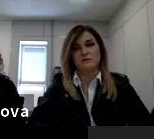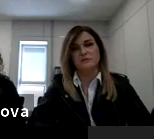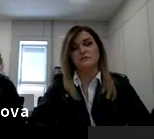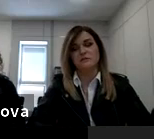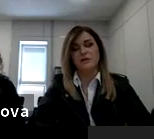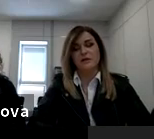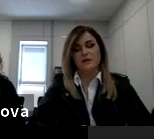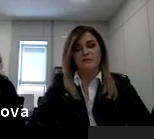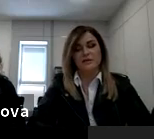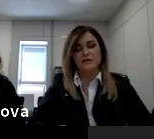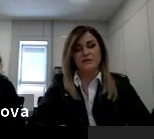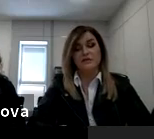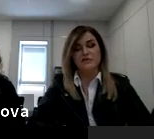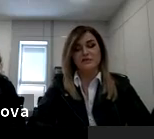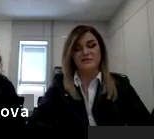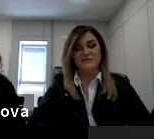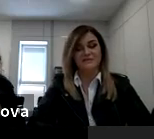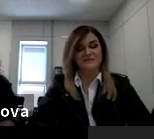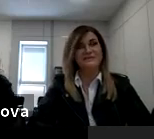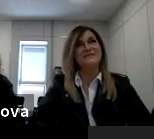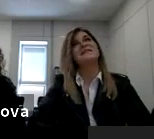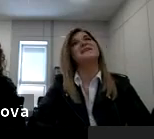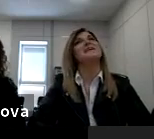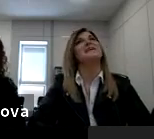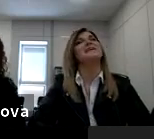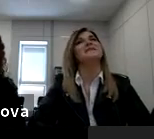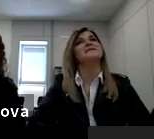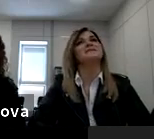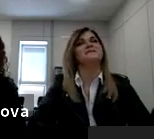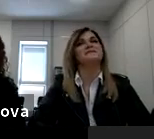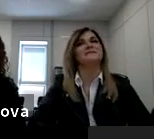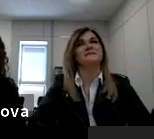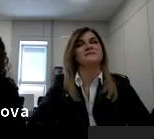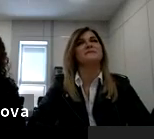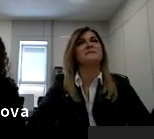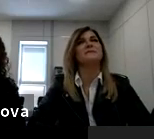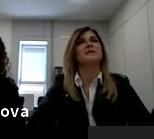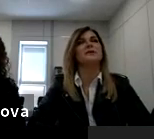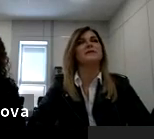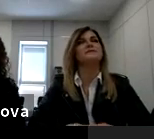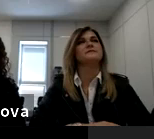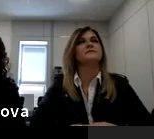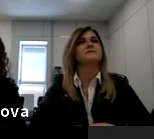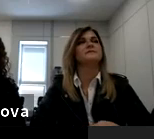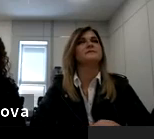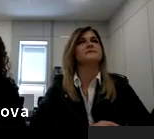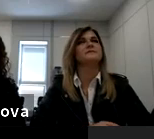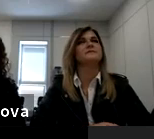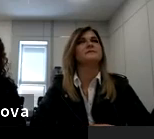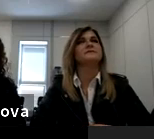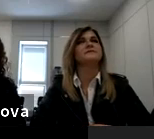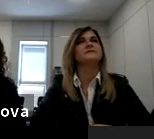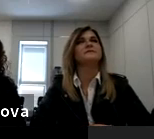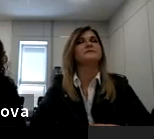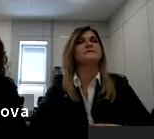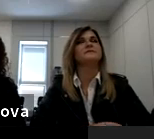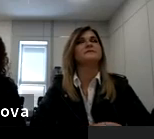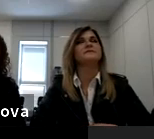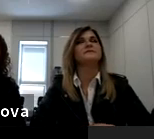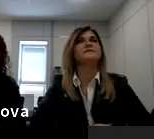normal pixelization. Middle, so to say. most frequently